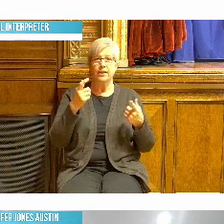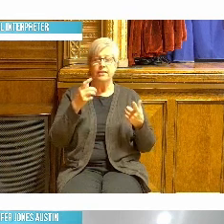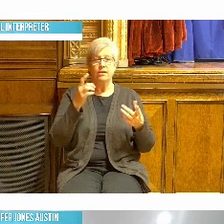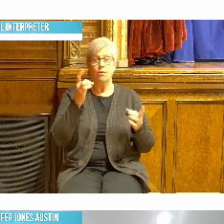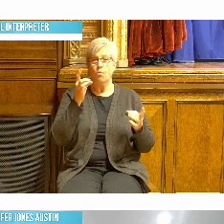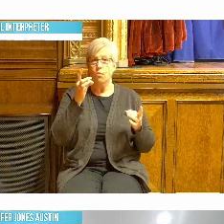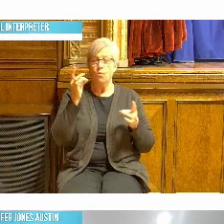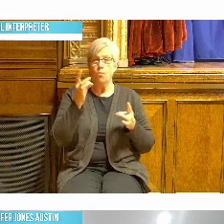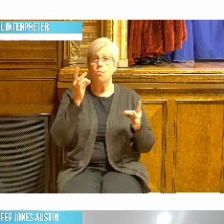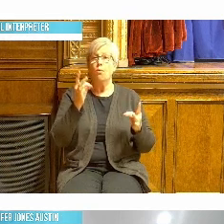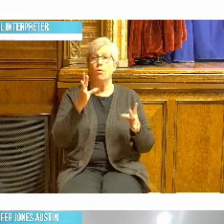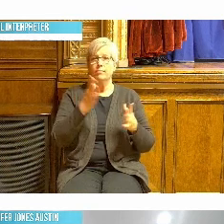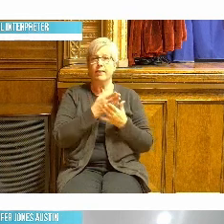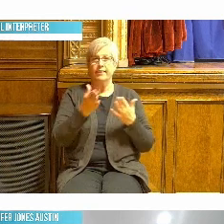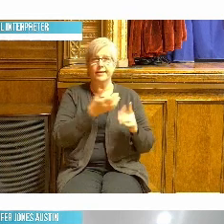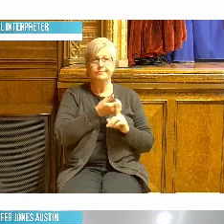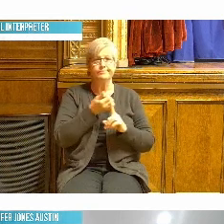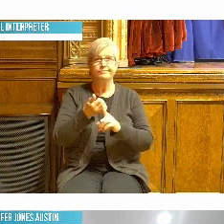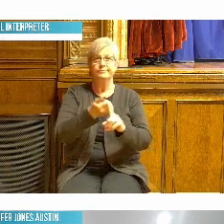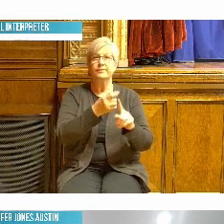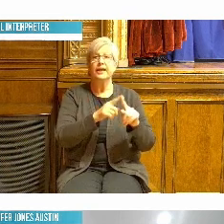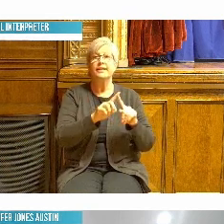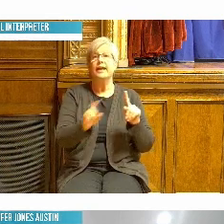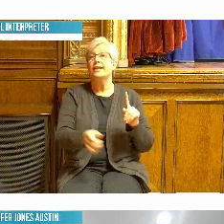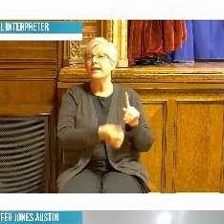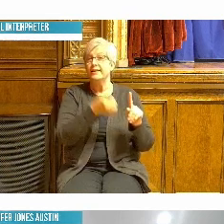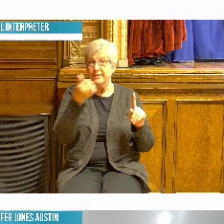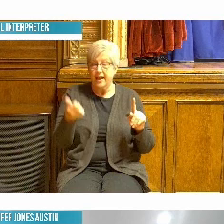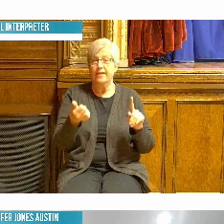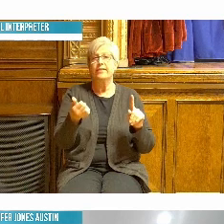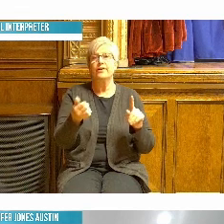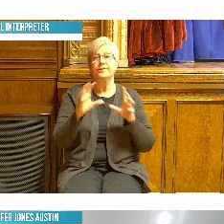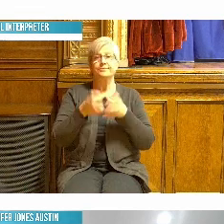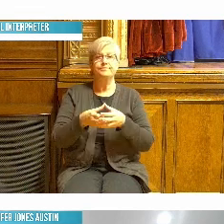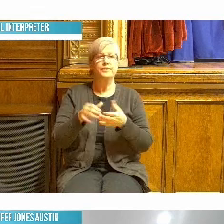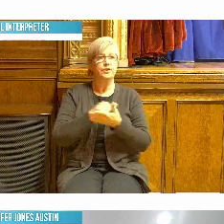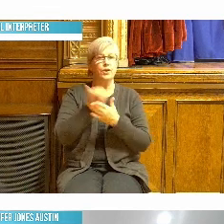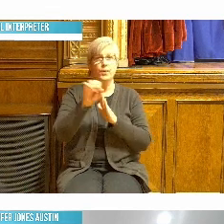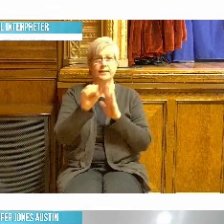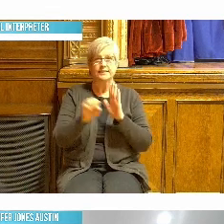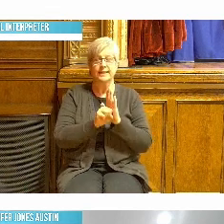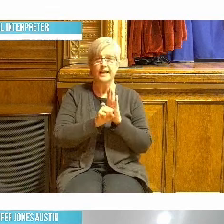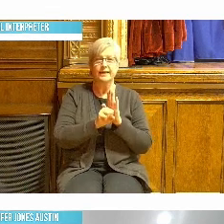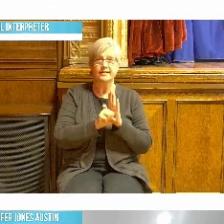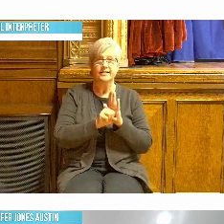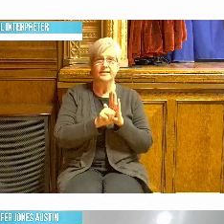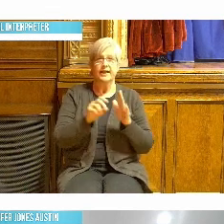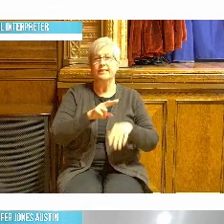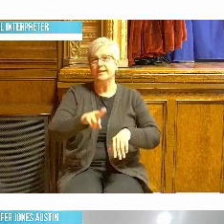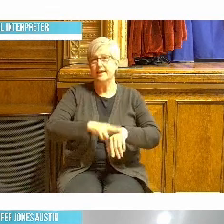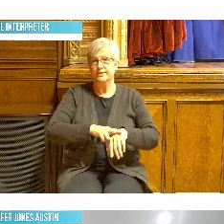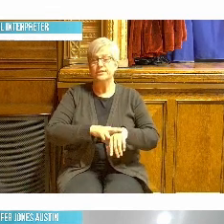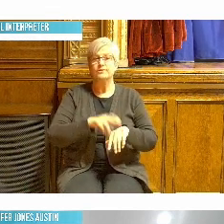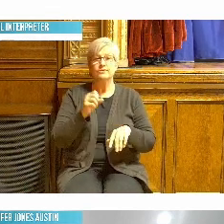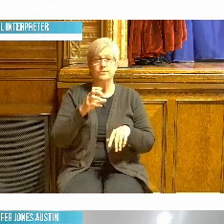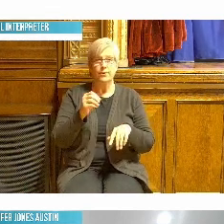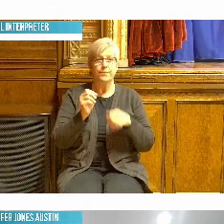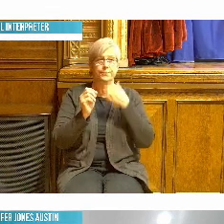upon us in yet another pocket of New York State, let alone the nation. And